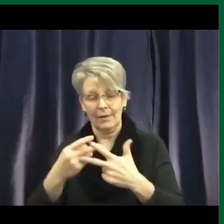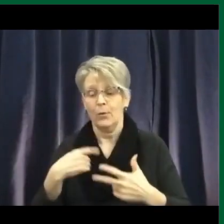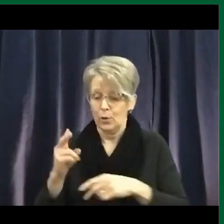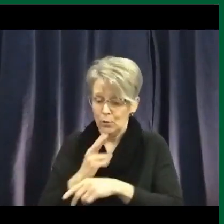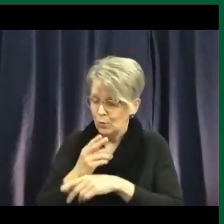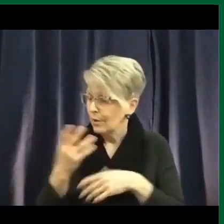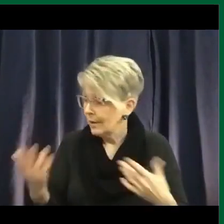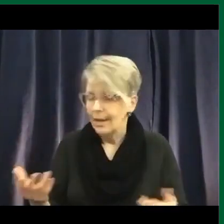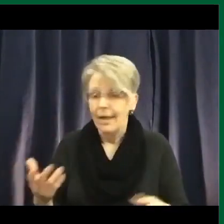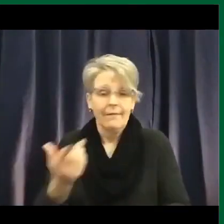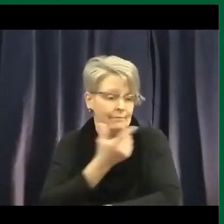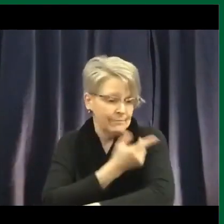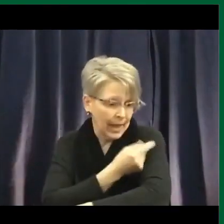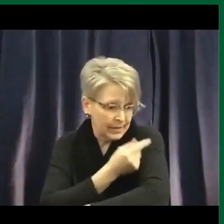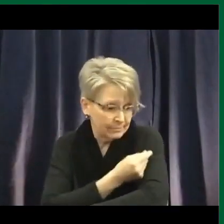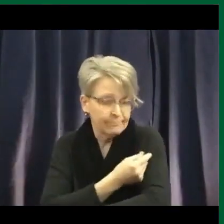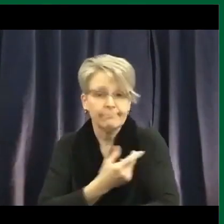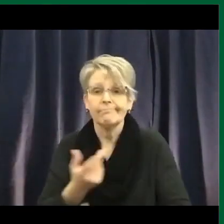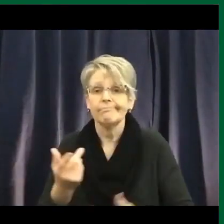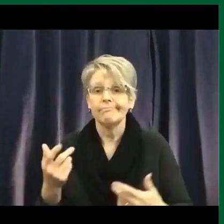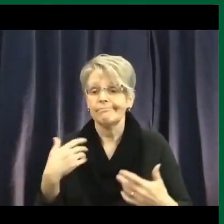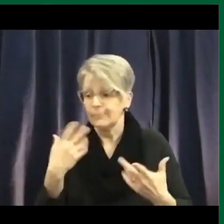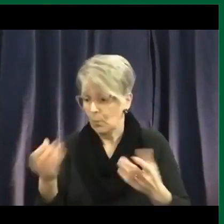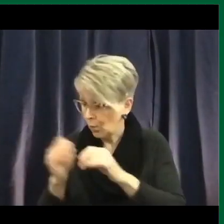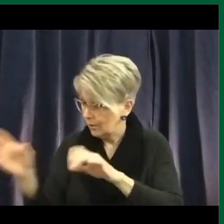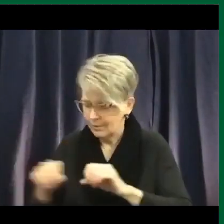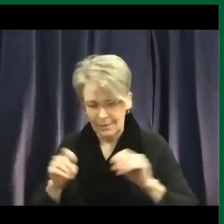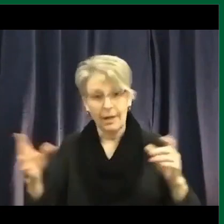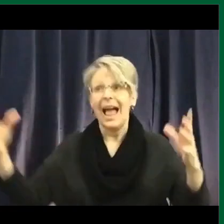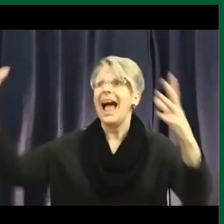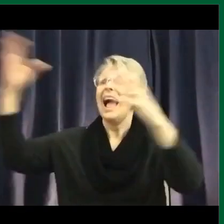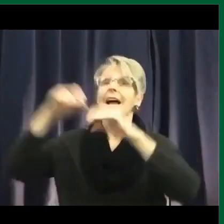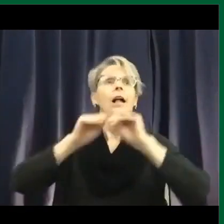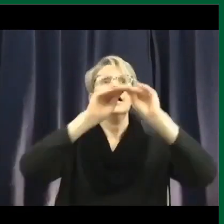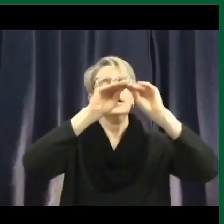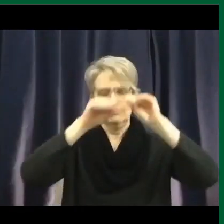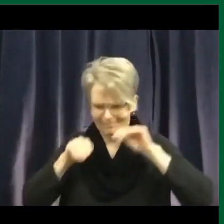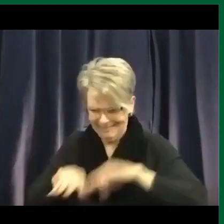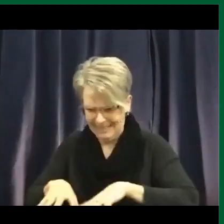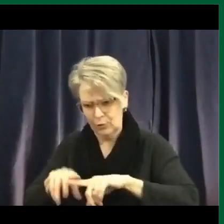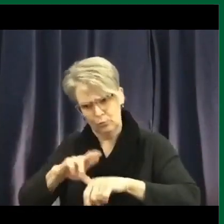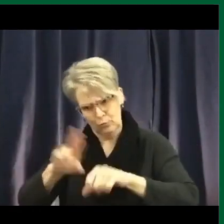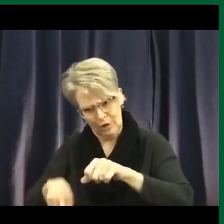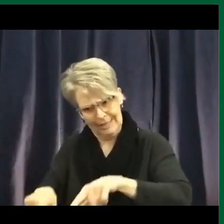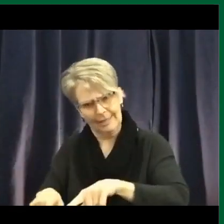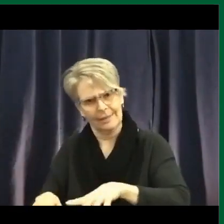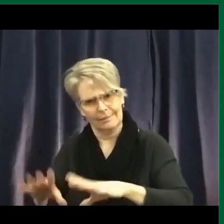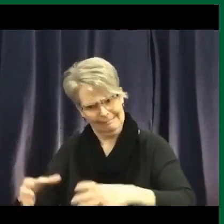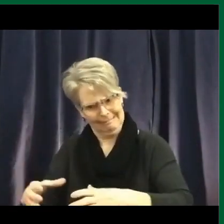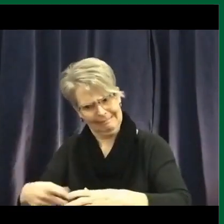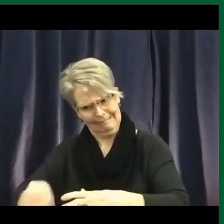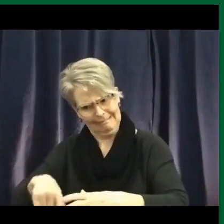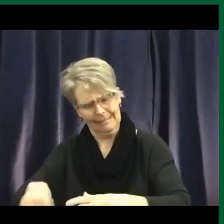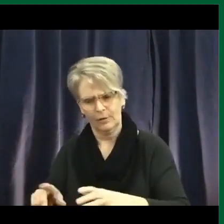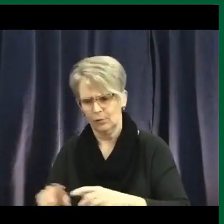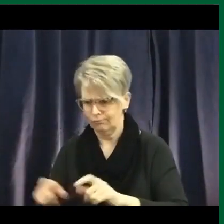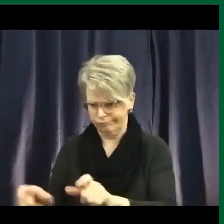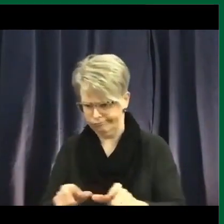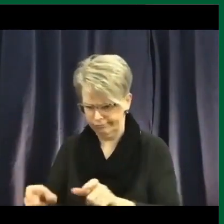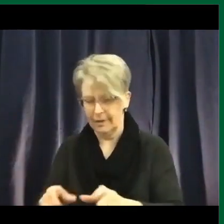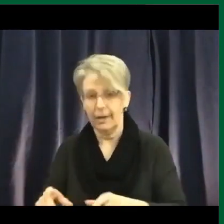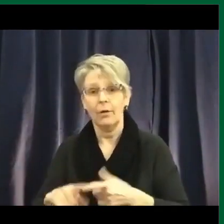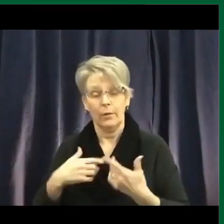deploying these vaccines, these additional vaccines, right into the city of Regina in very short order, and most certainly are displaying our trust